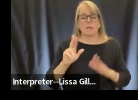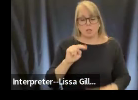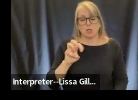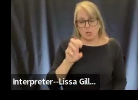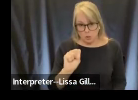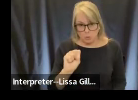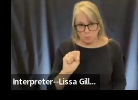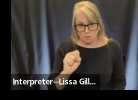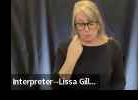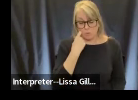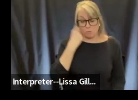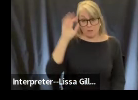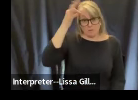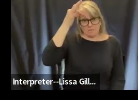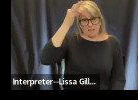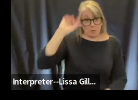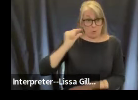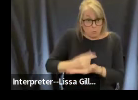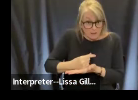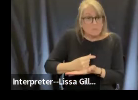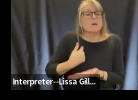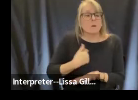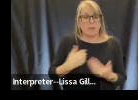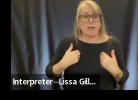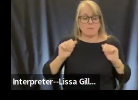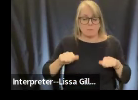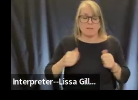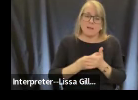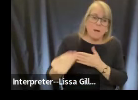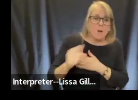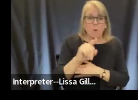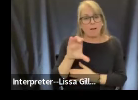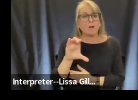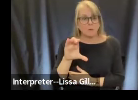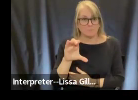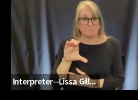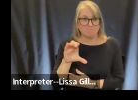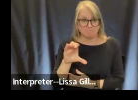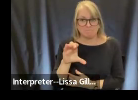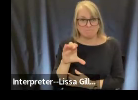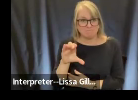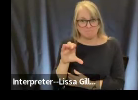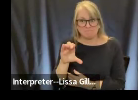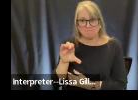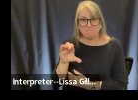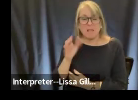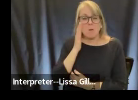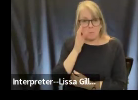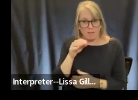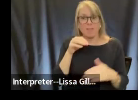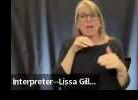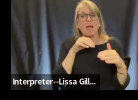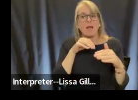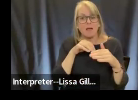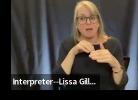most recent federal grant, we were given the ability to buy 100 of those. And so we are going to be accessing